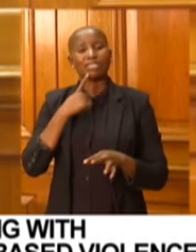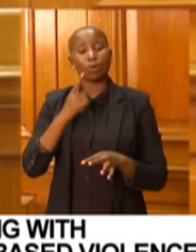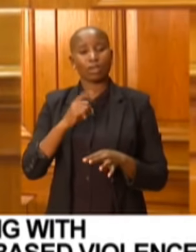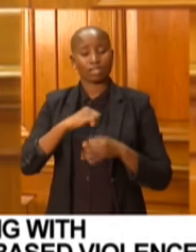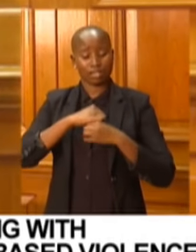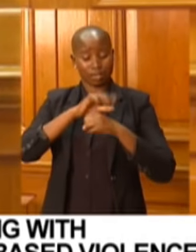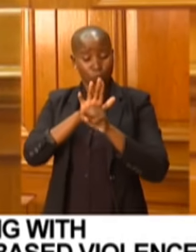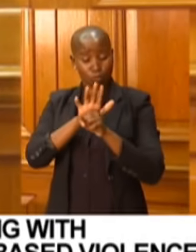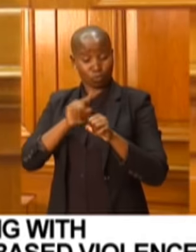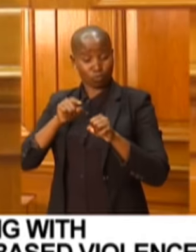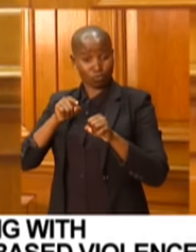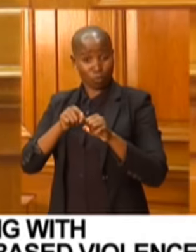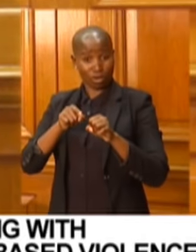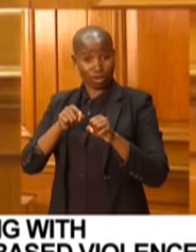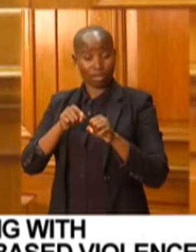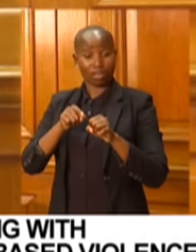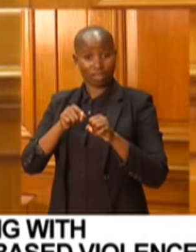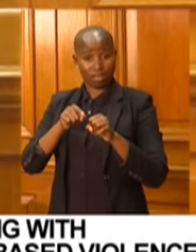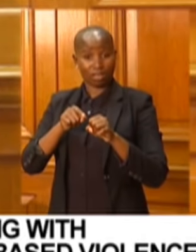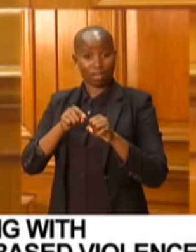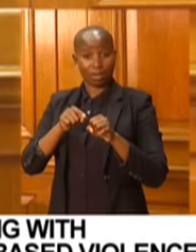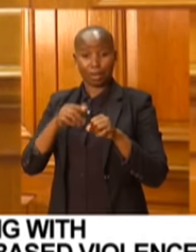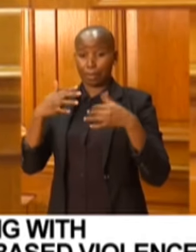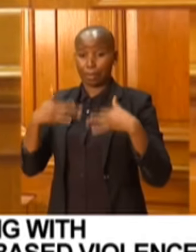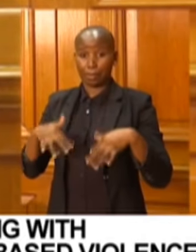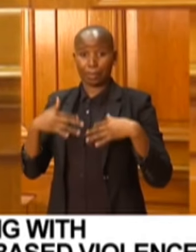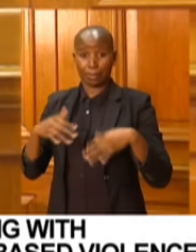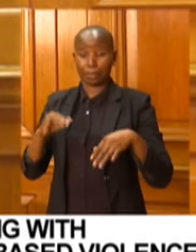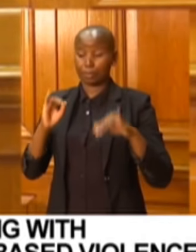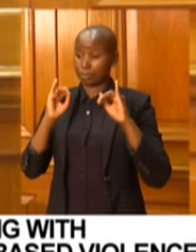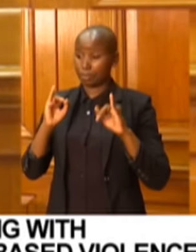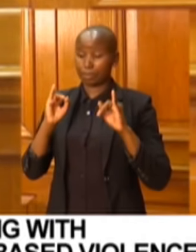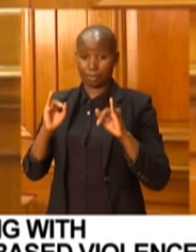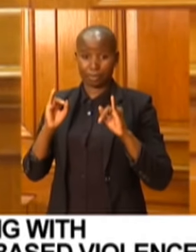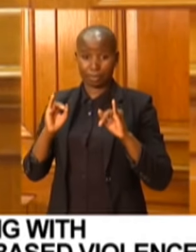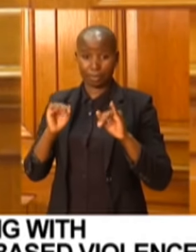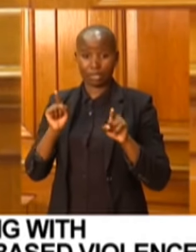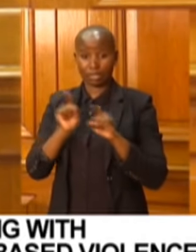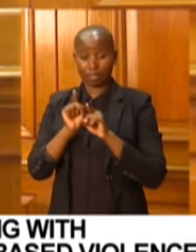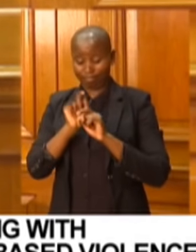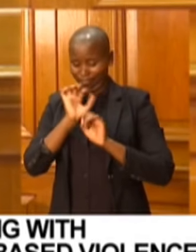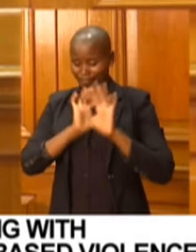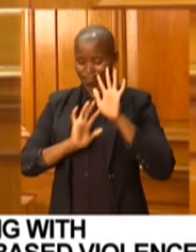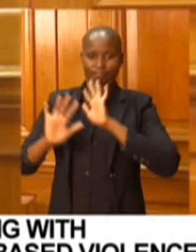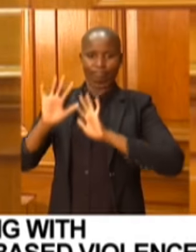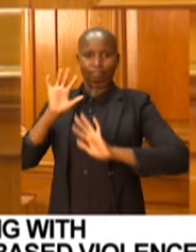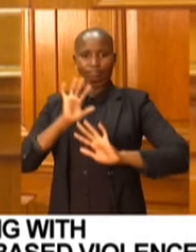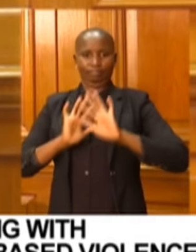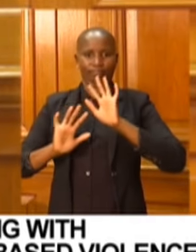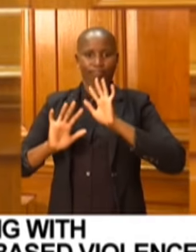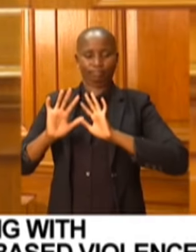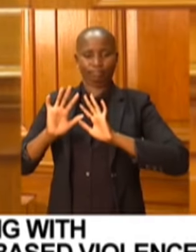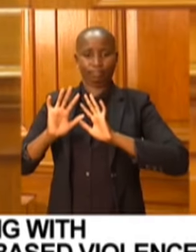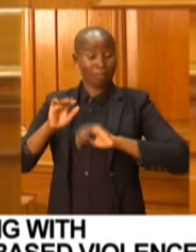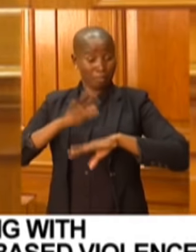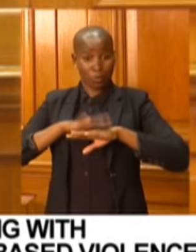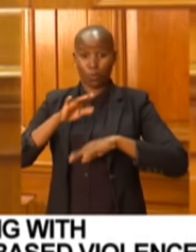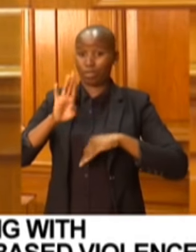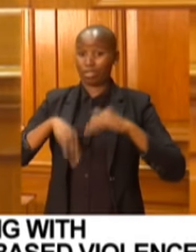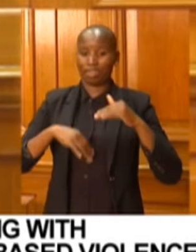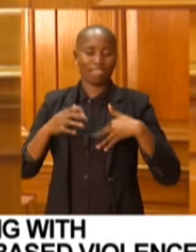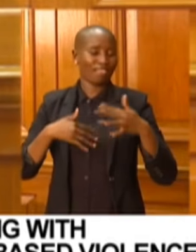far fiercer and much more destructive than any that we have